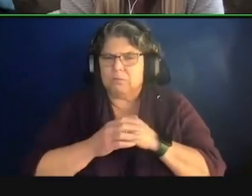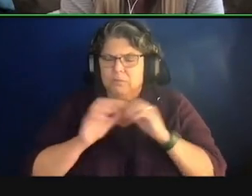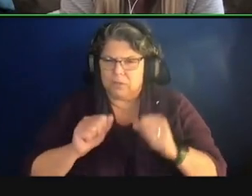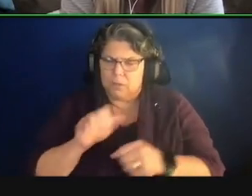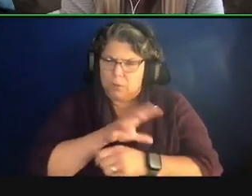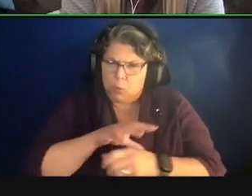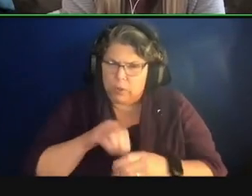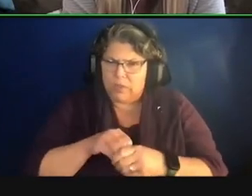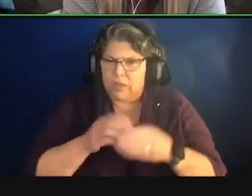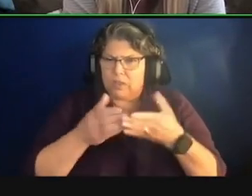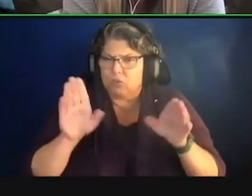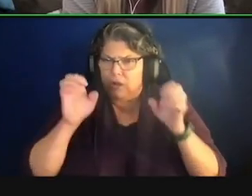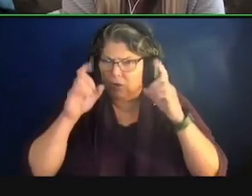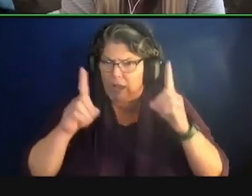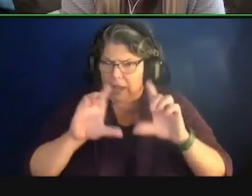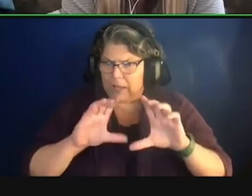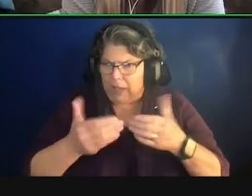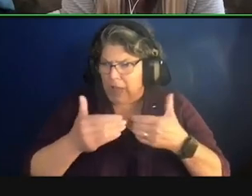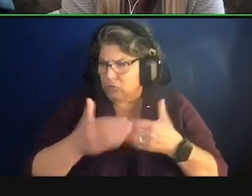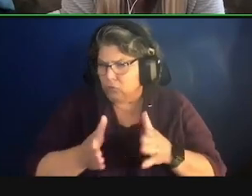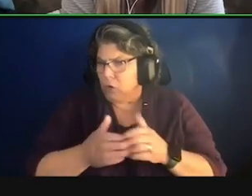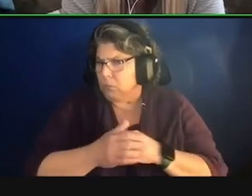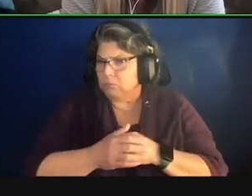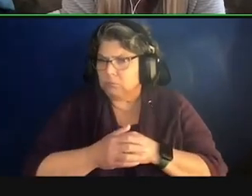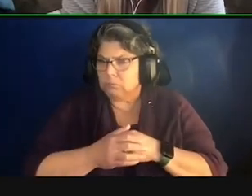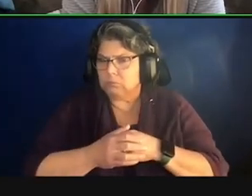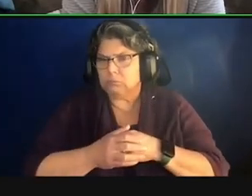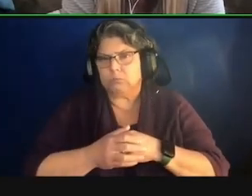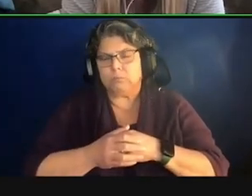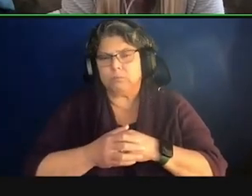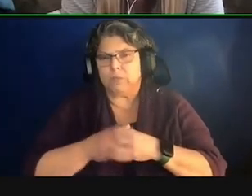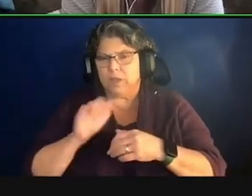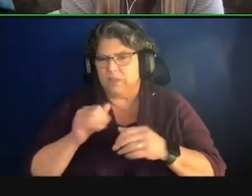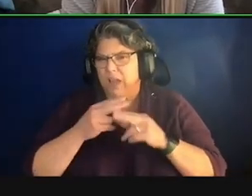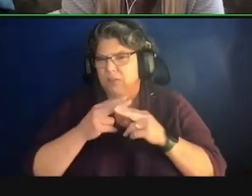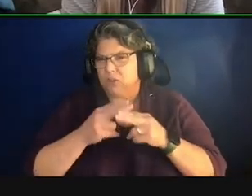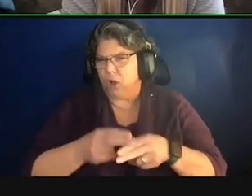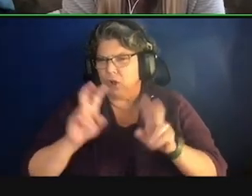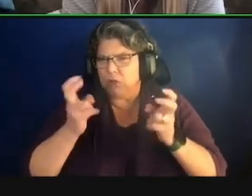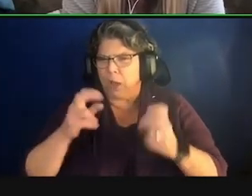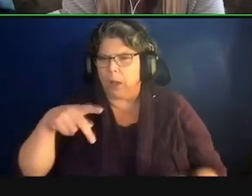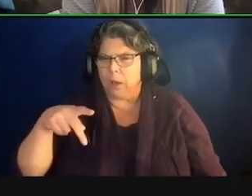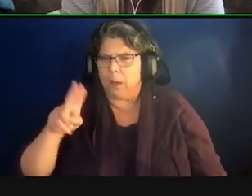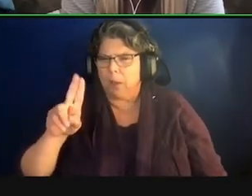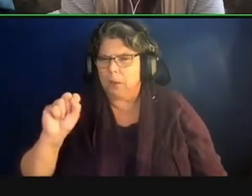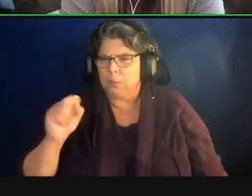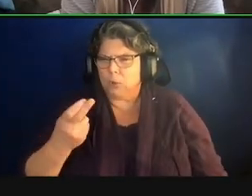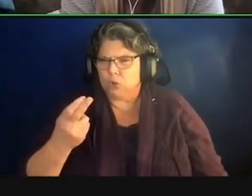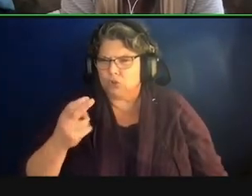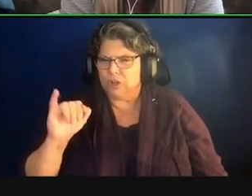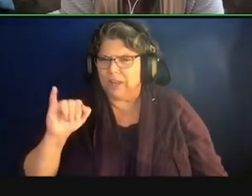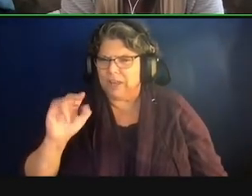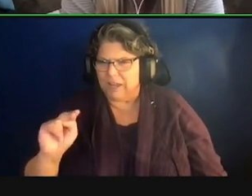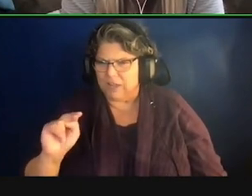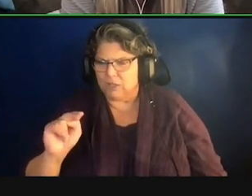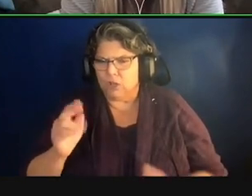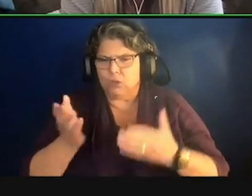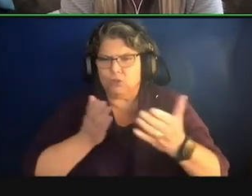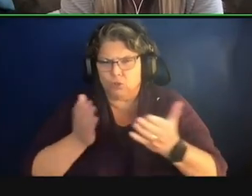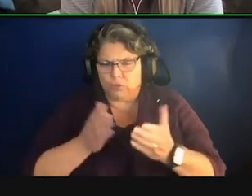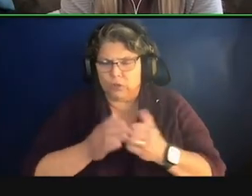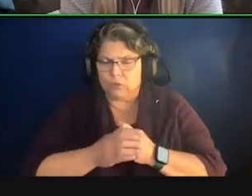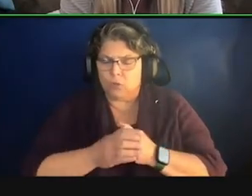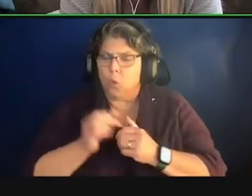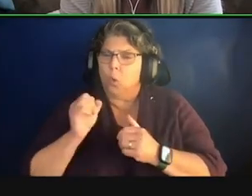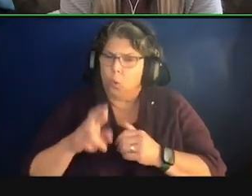the general education classroom, and that's frequently called a push-in service. Or that can take place